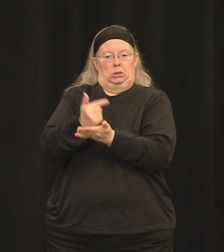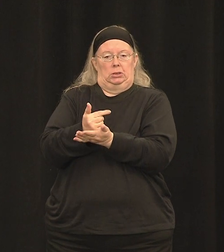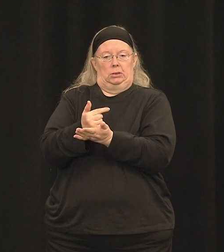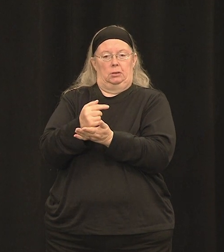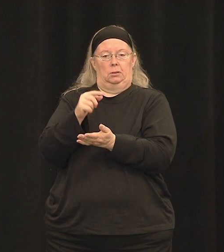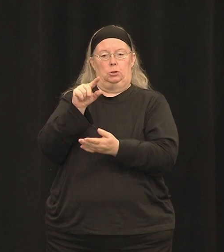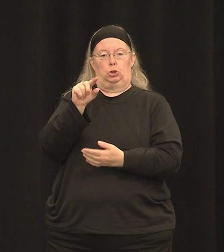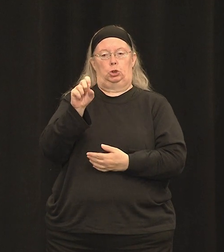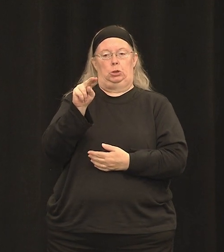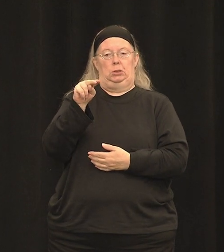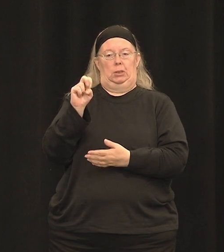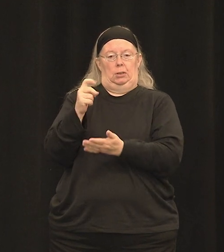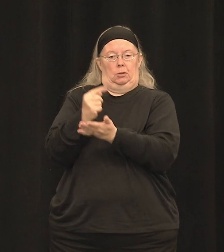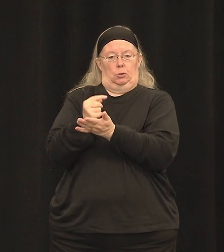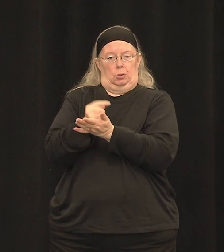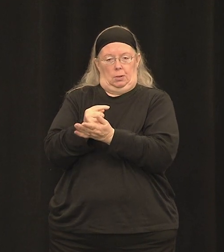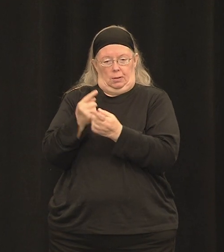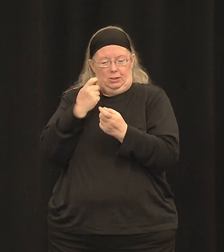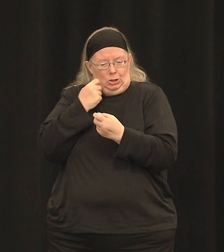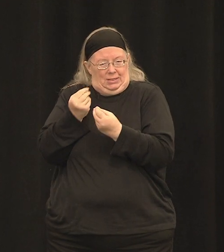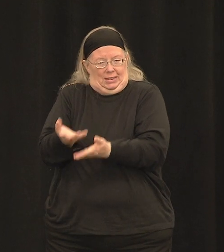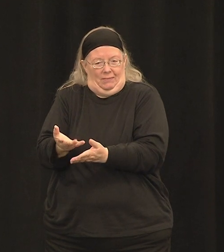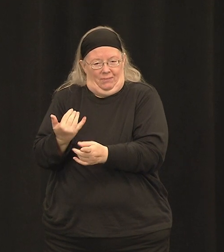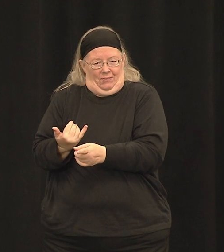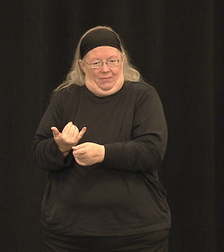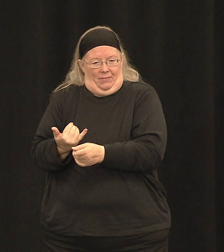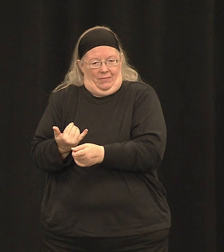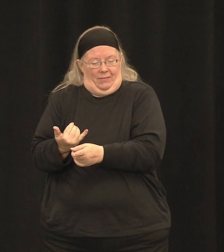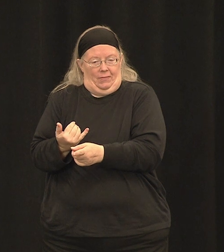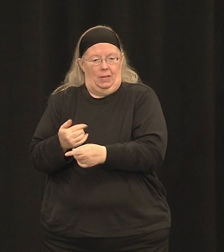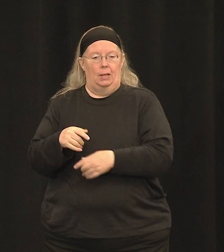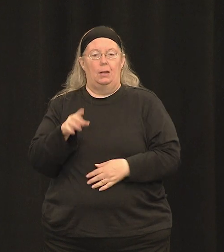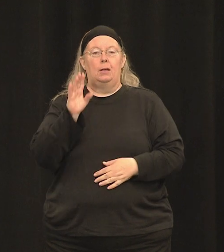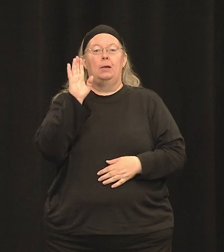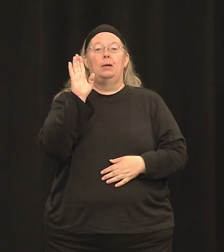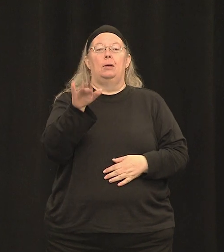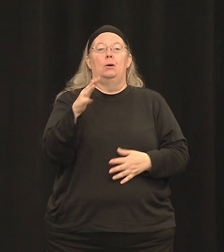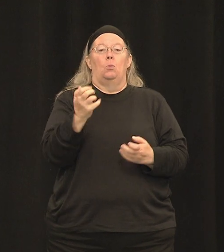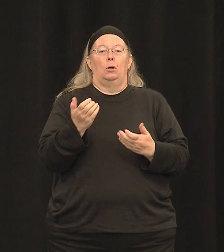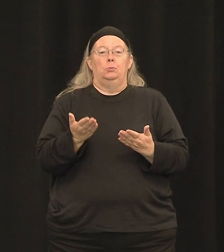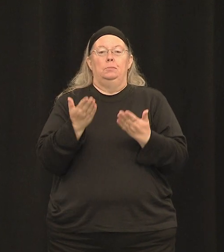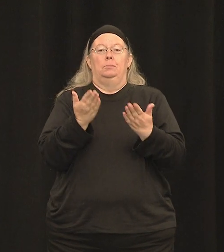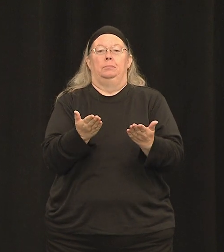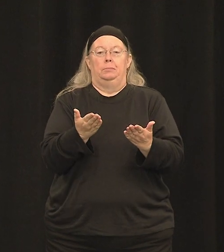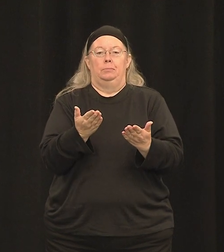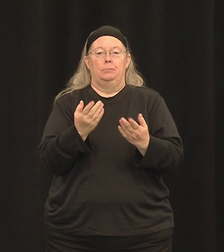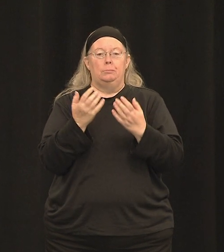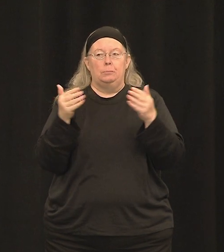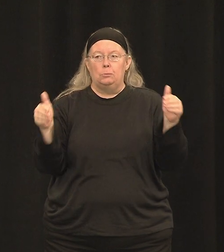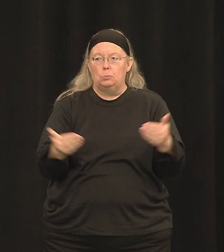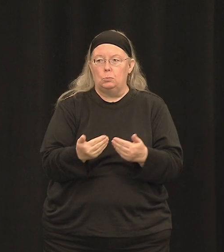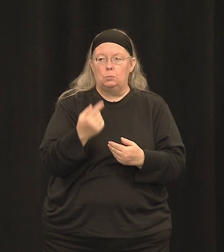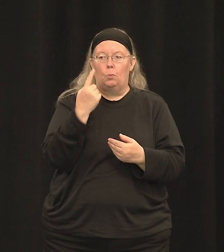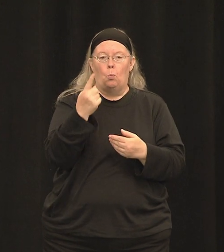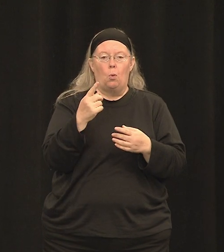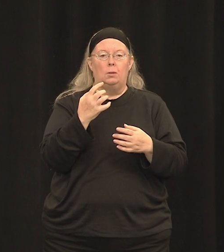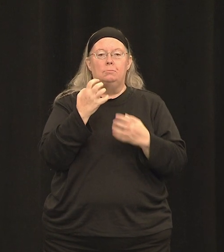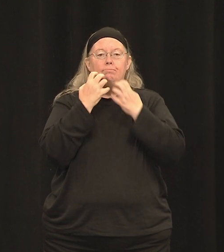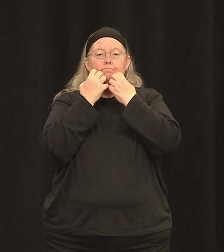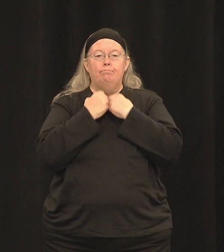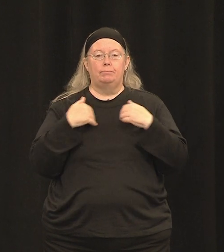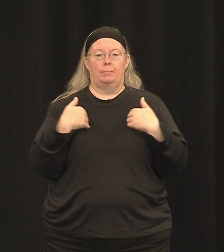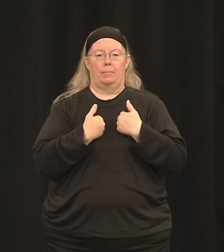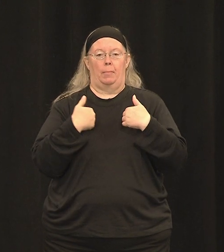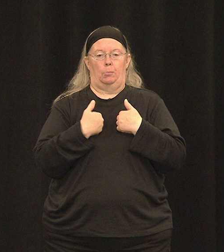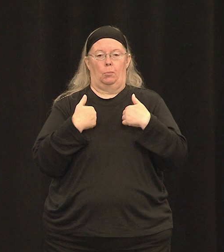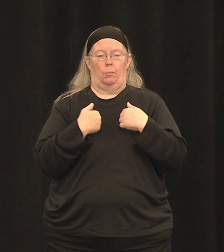I'd like to introduce you to one of our precious animals. I'm hoping this video works. This is a demonstration of some of the behavior testing done on our pig